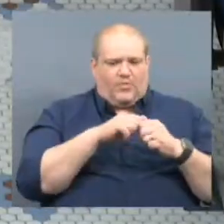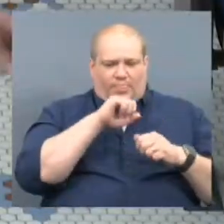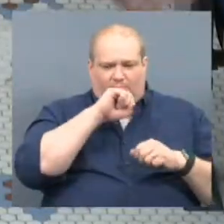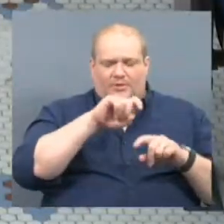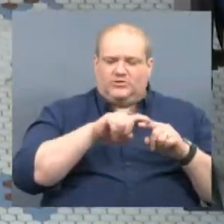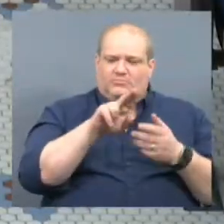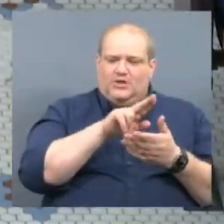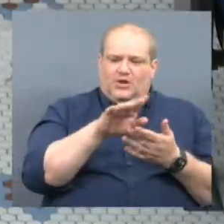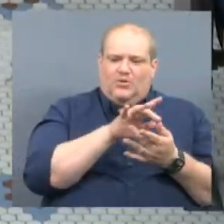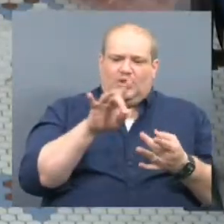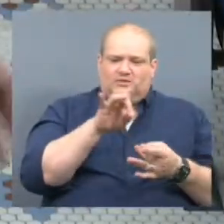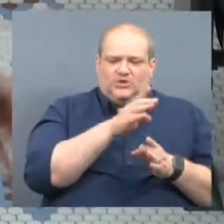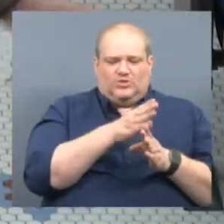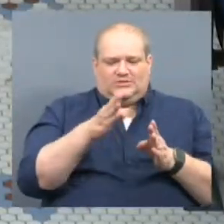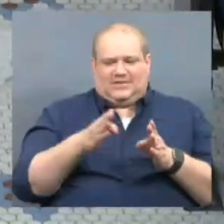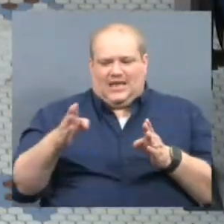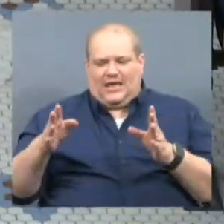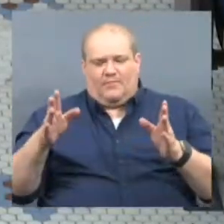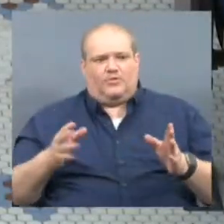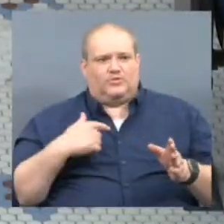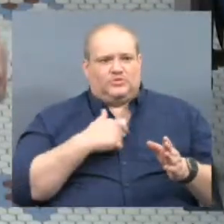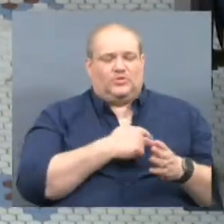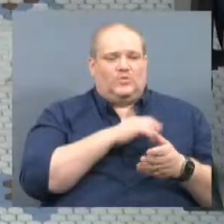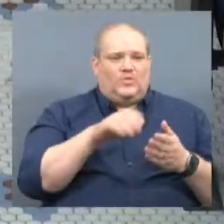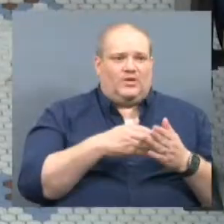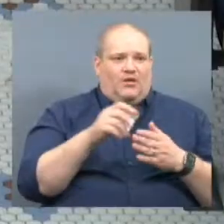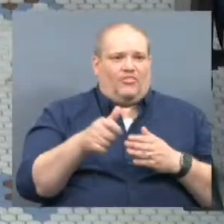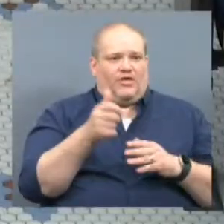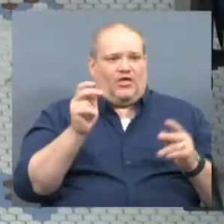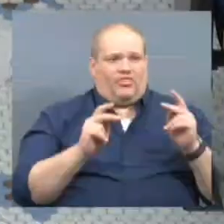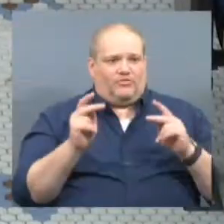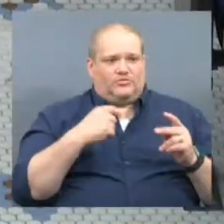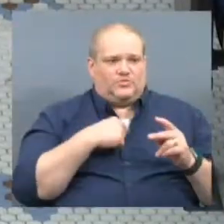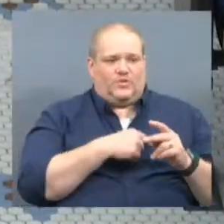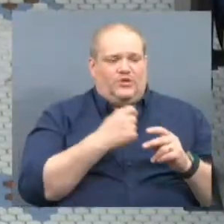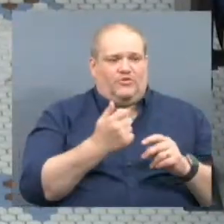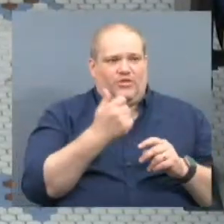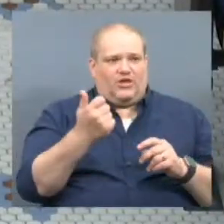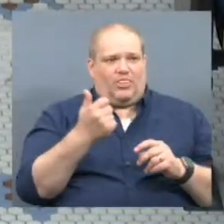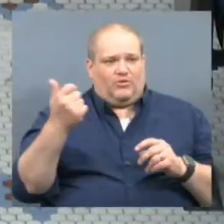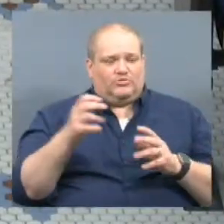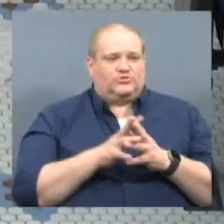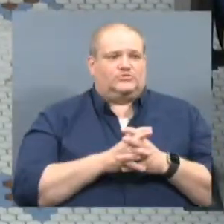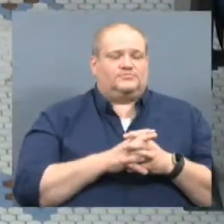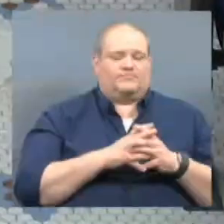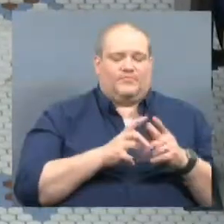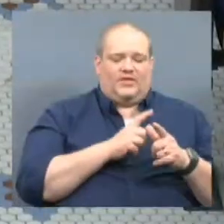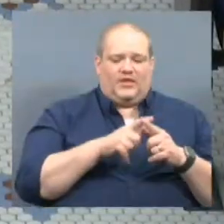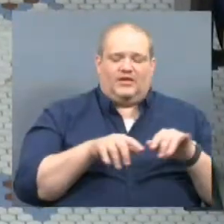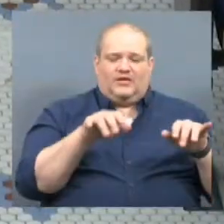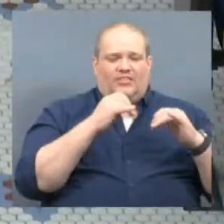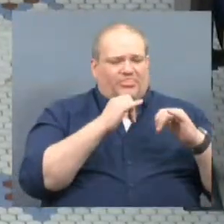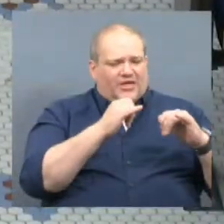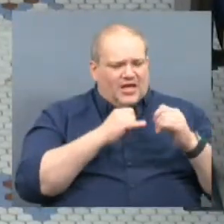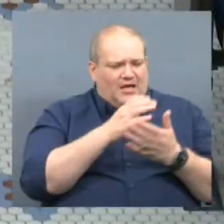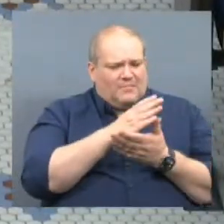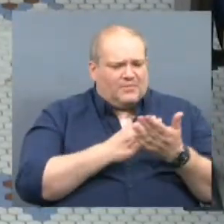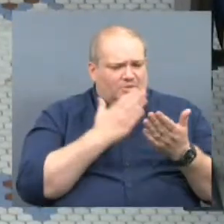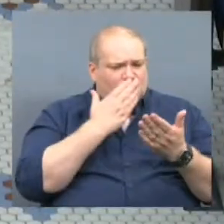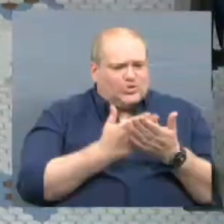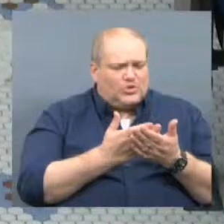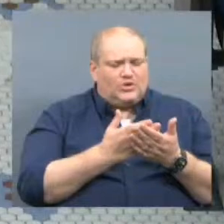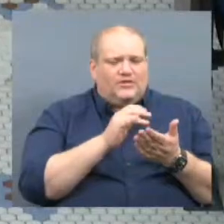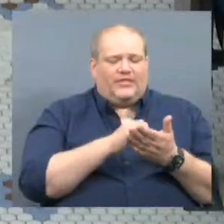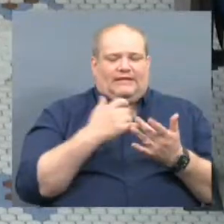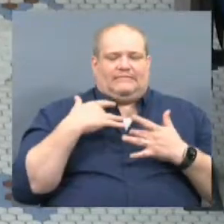Holy Souls neighbors, we are the others. We're the others. What's the common good part? Well, the common good